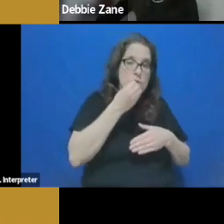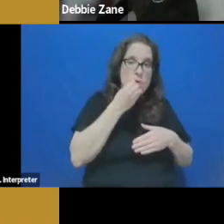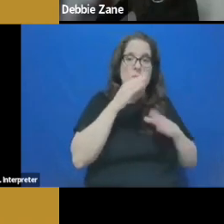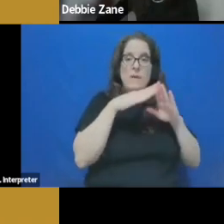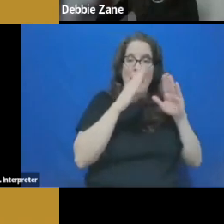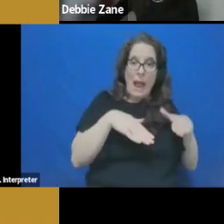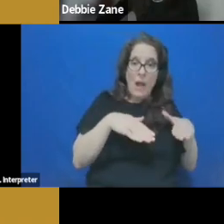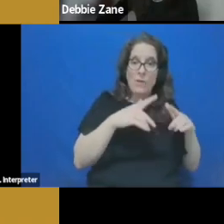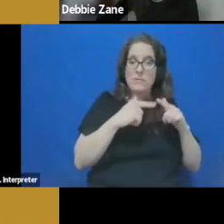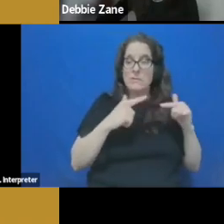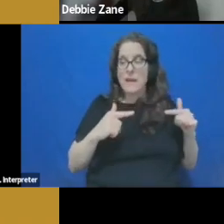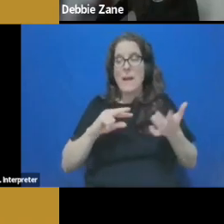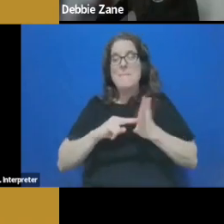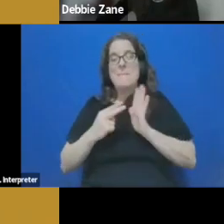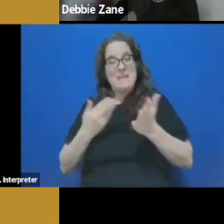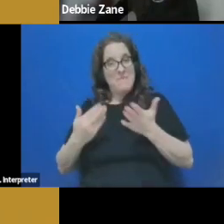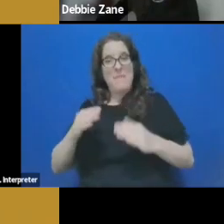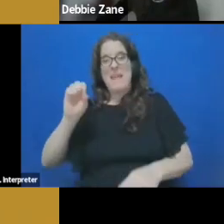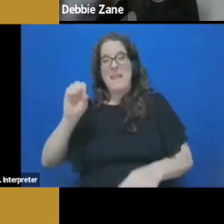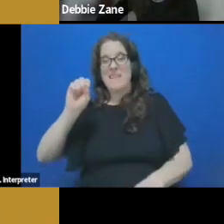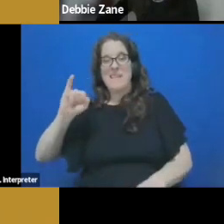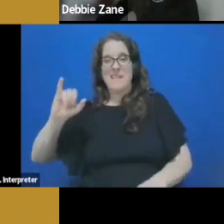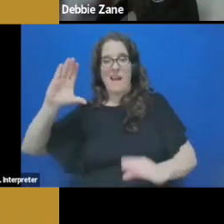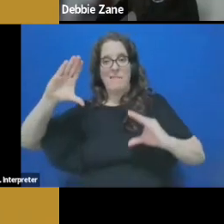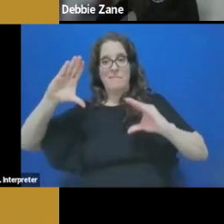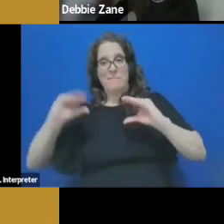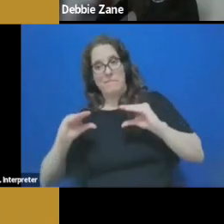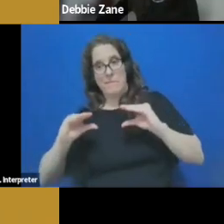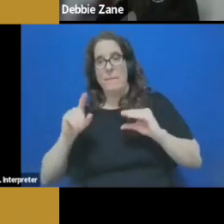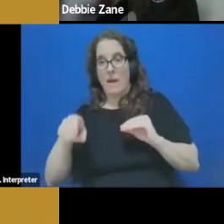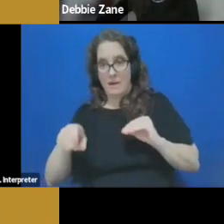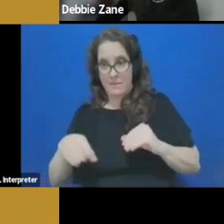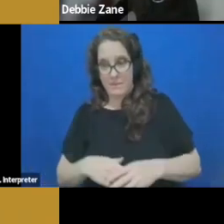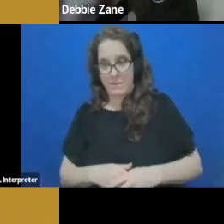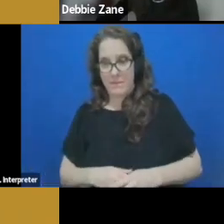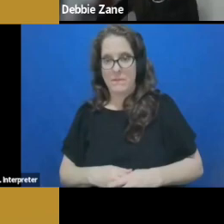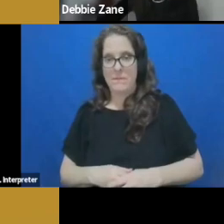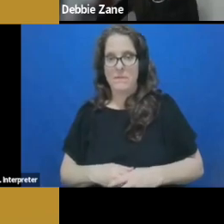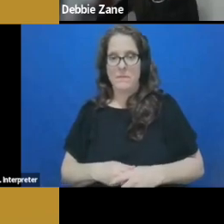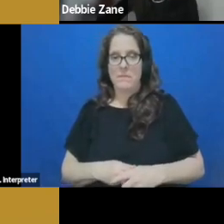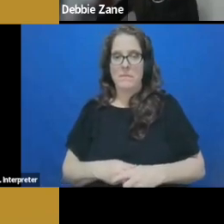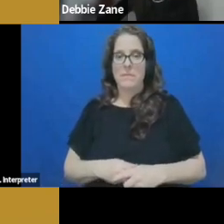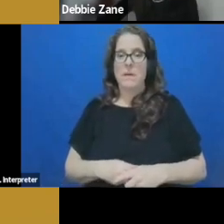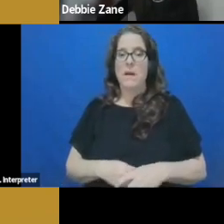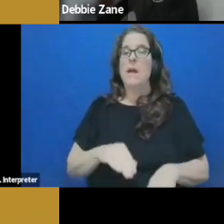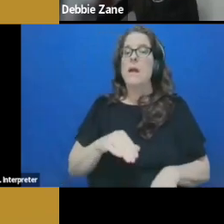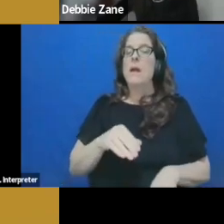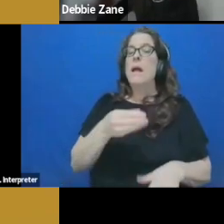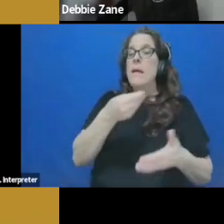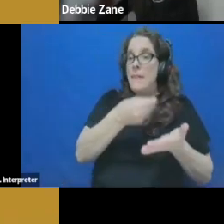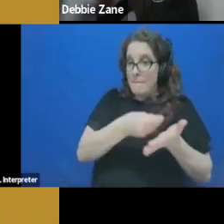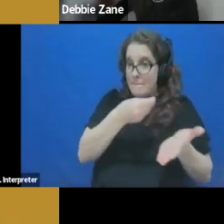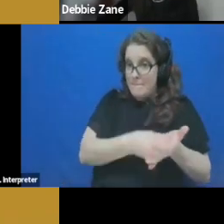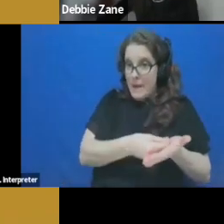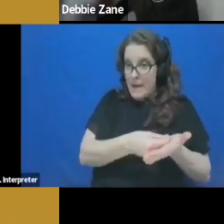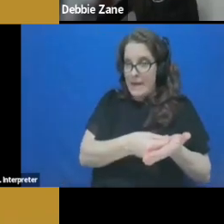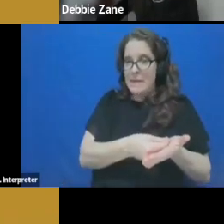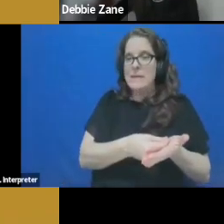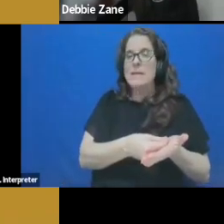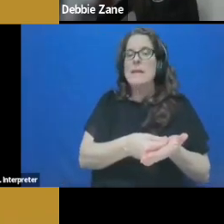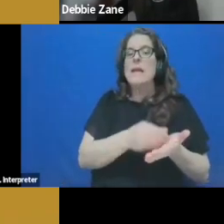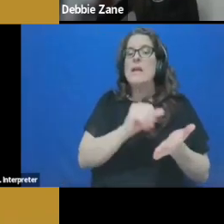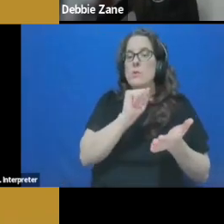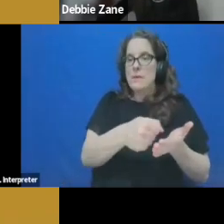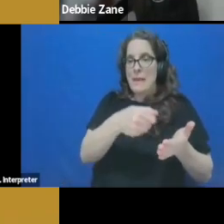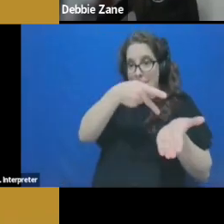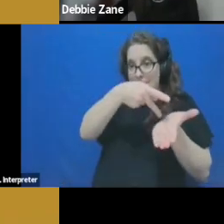made. Funds may be disbursed directly to the following people or vendors: